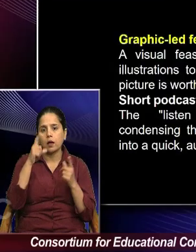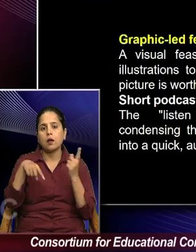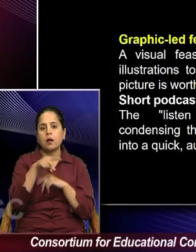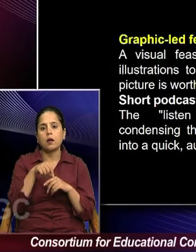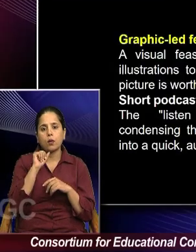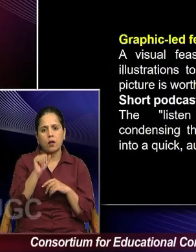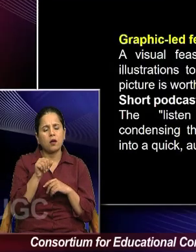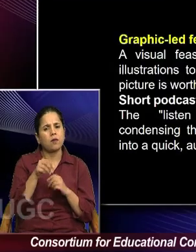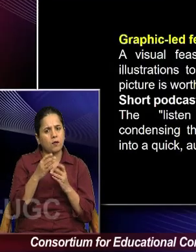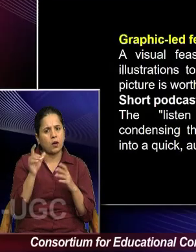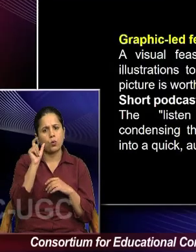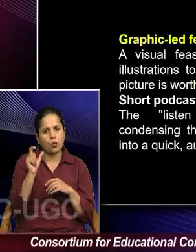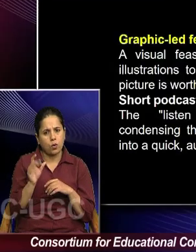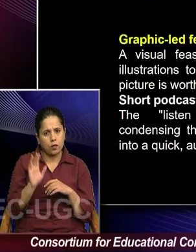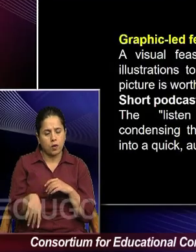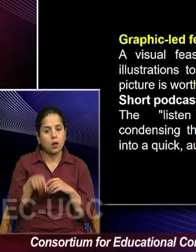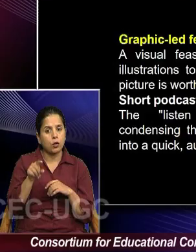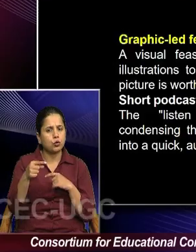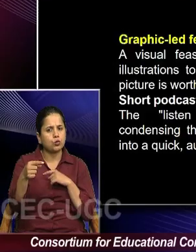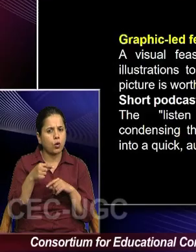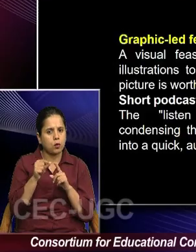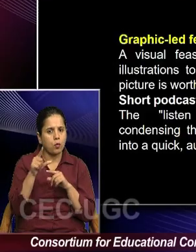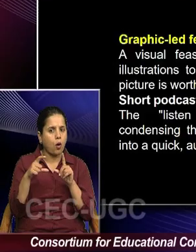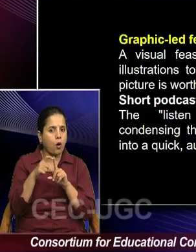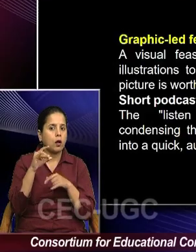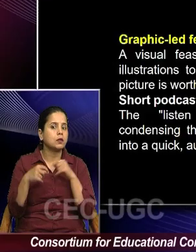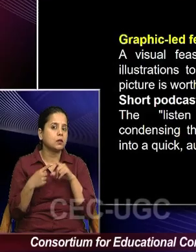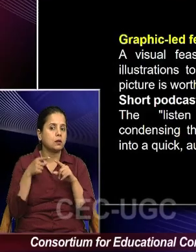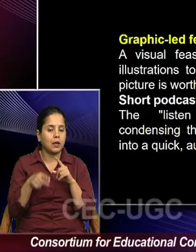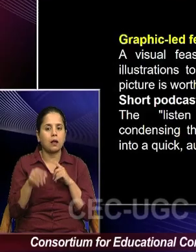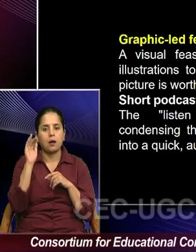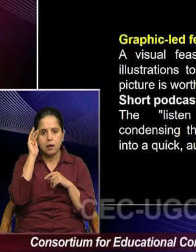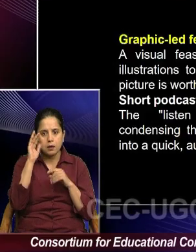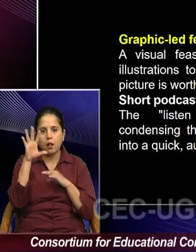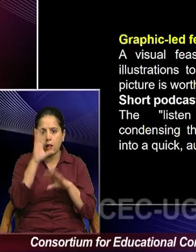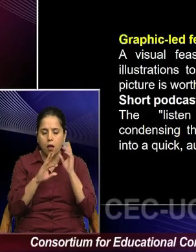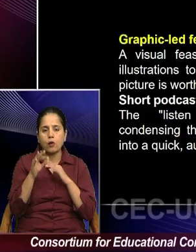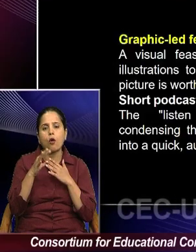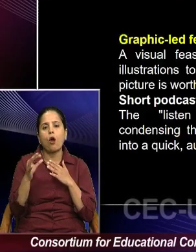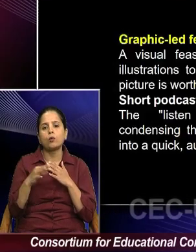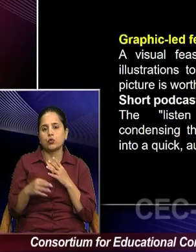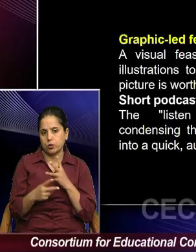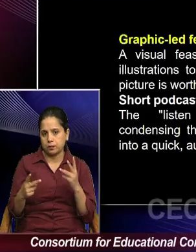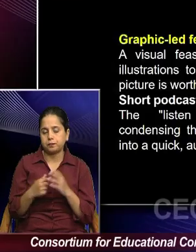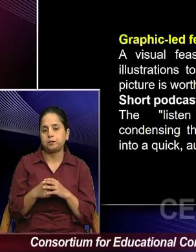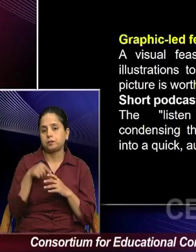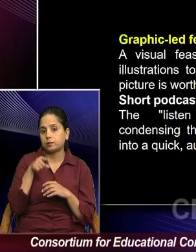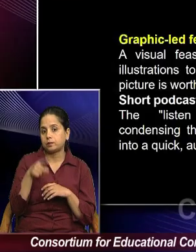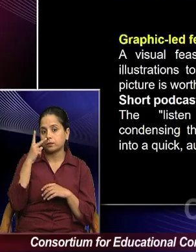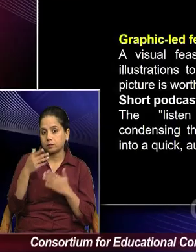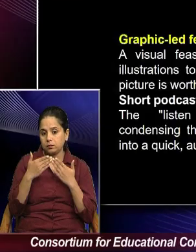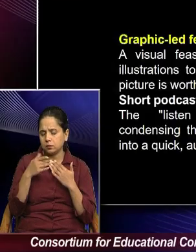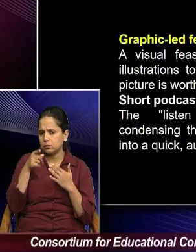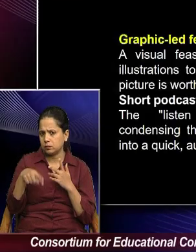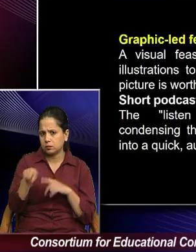a thousand words. Short podcast, the listen and learn options, condensing the study's